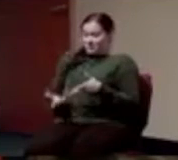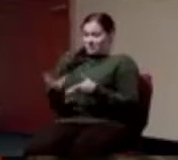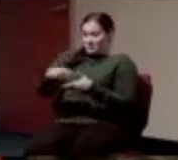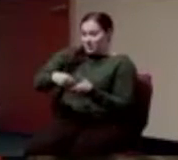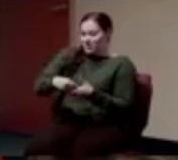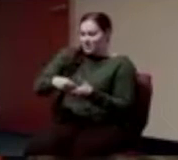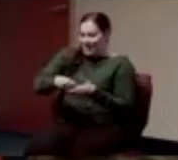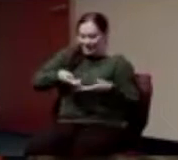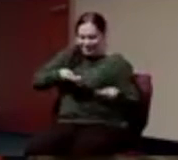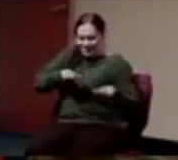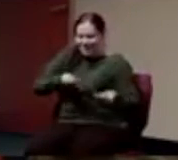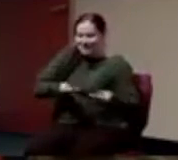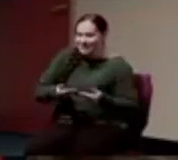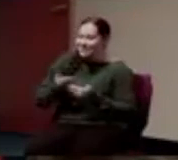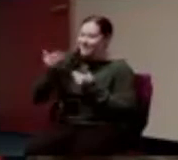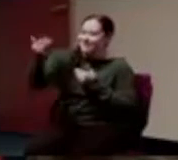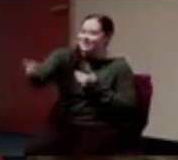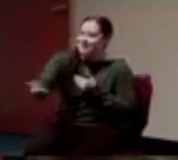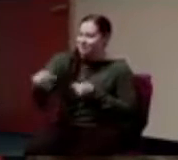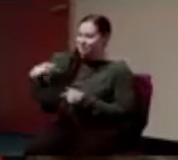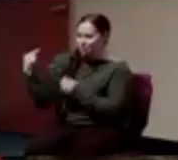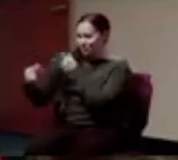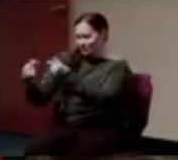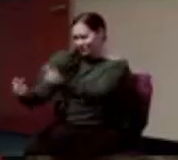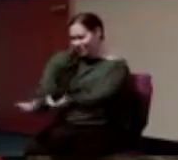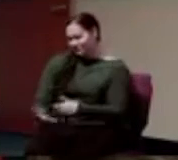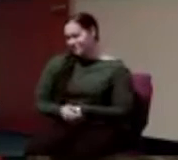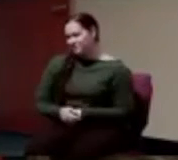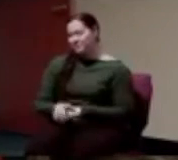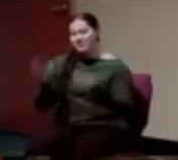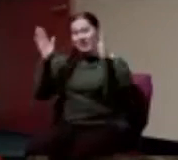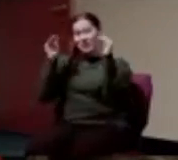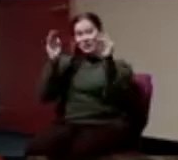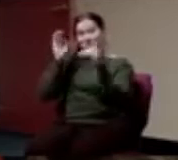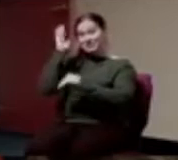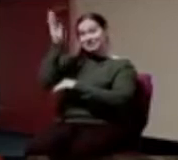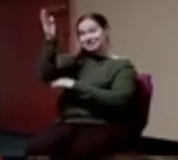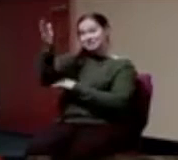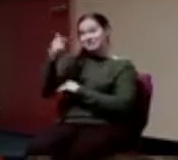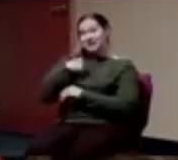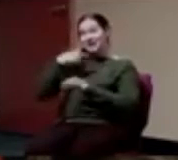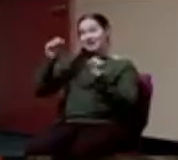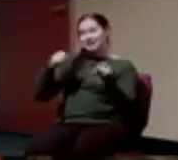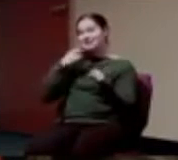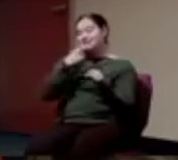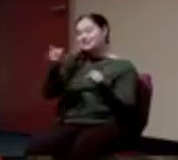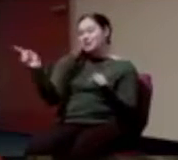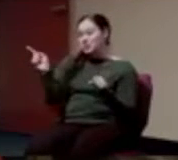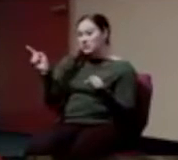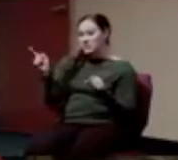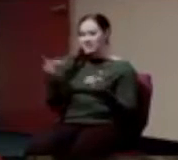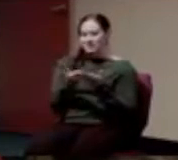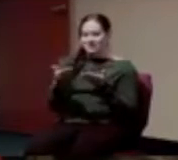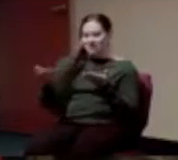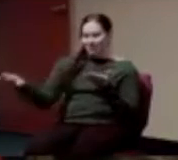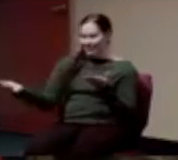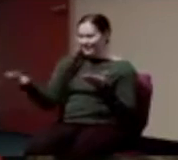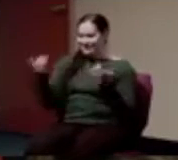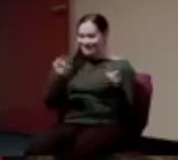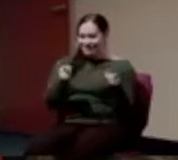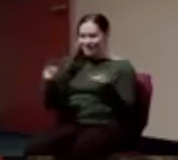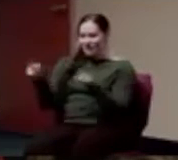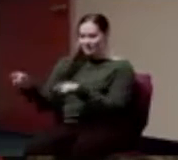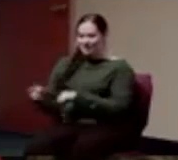next generation. And I hope to someday tell you some stories about some of the things that have happened at camp. But this